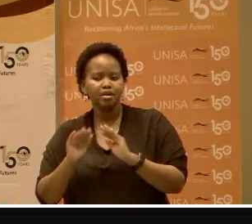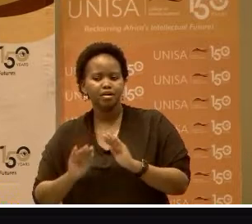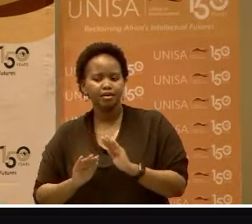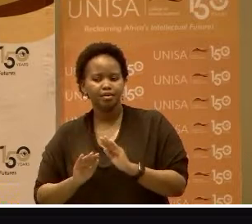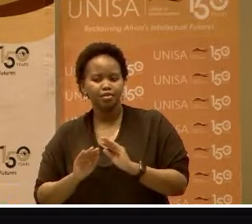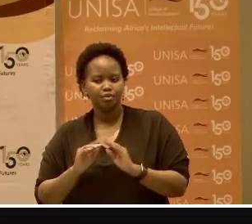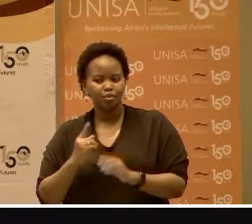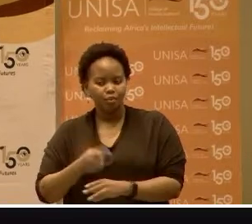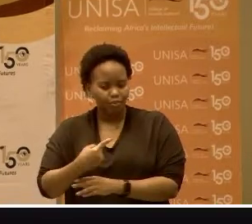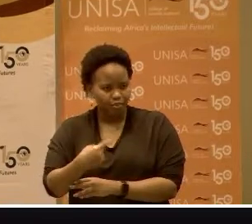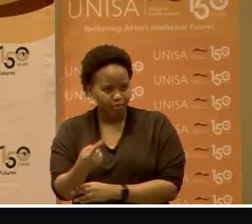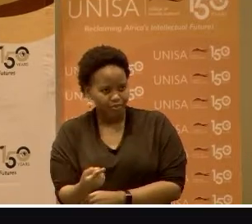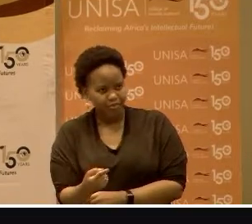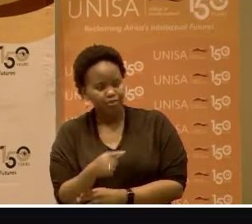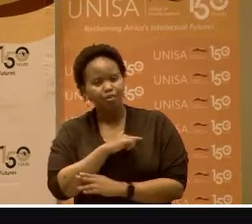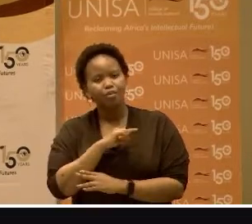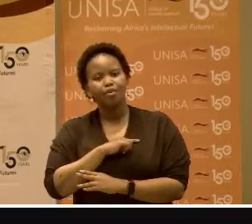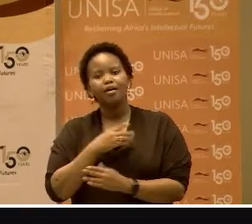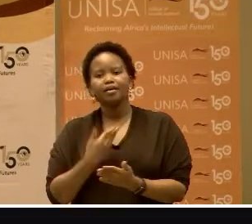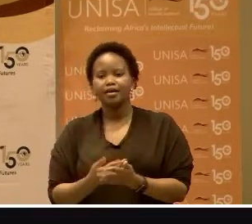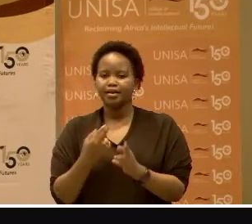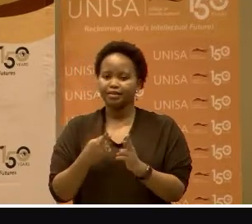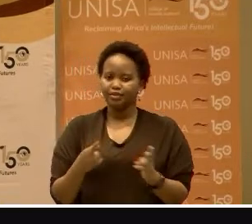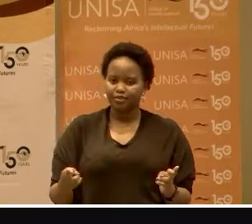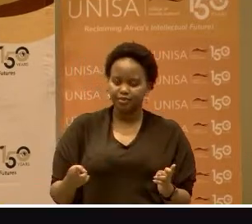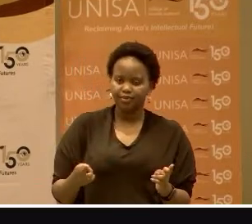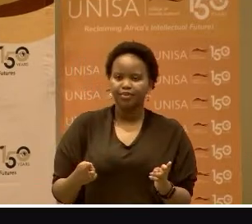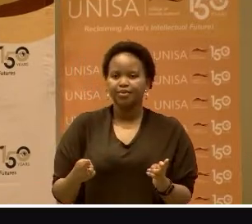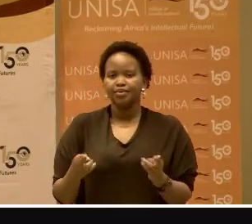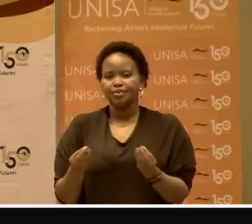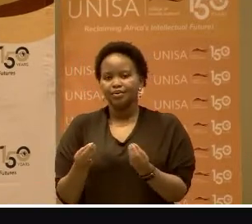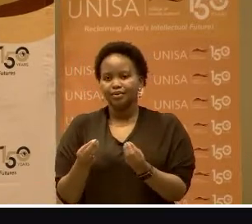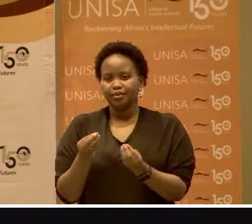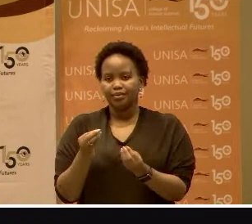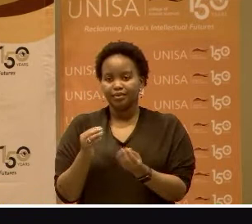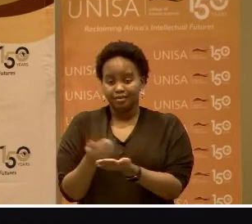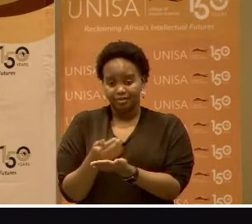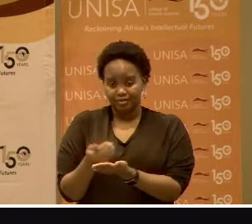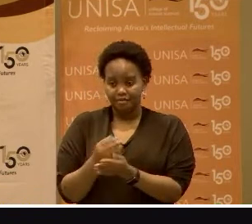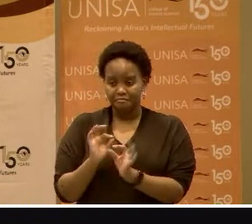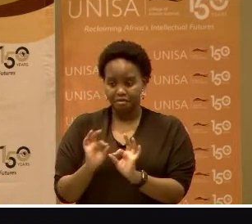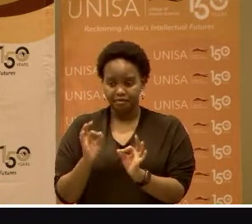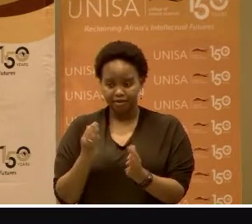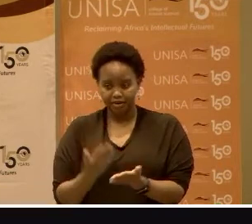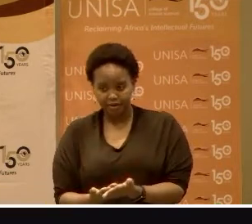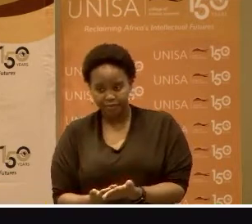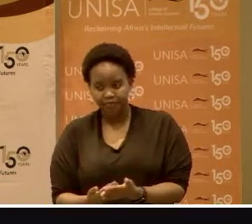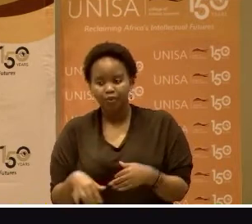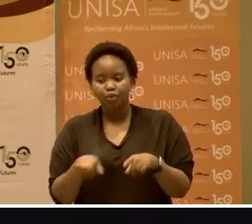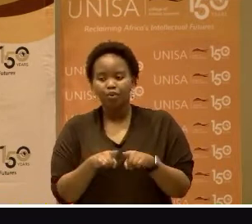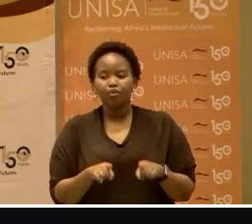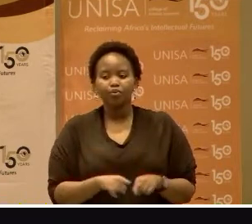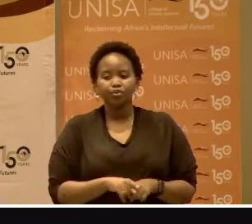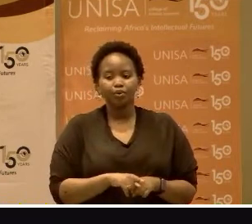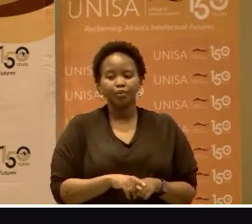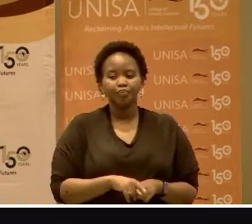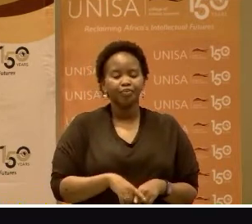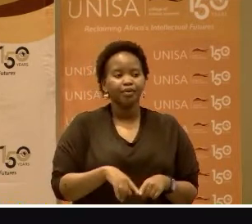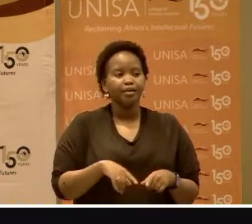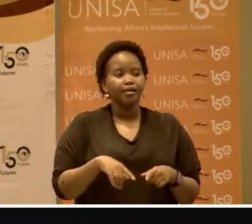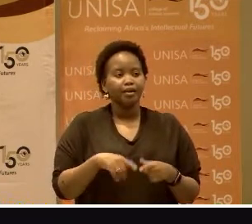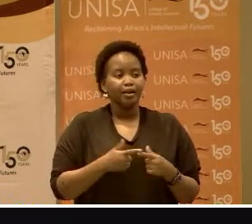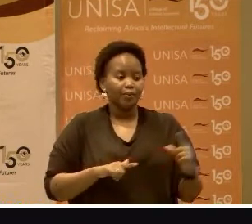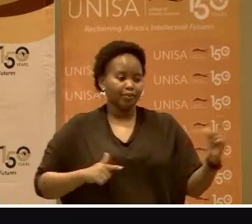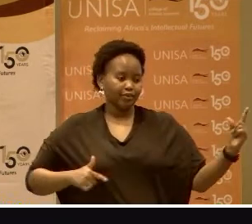unique perspective. Collaborating with linguistic experts, I mentioned that one here earlier. These professionals can collaborate with